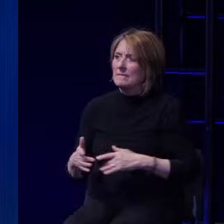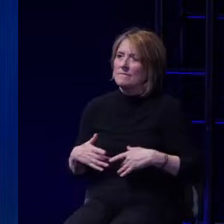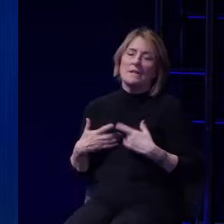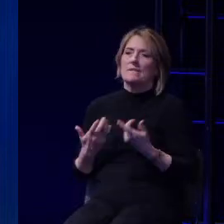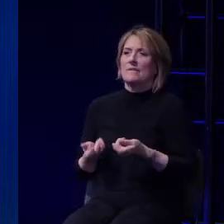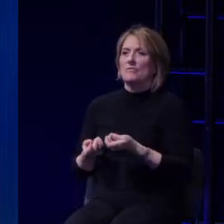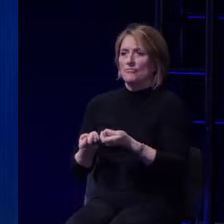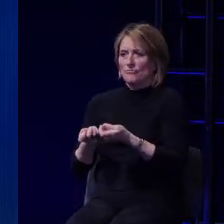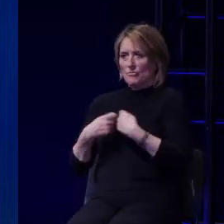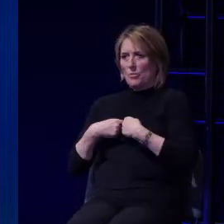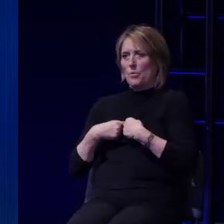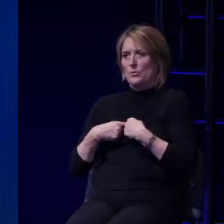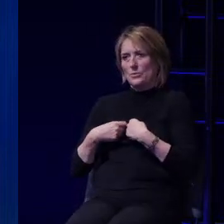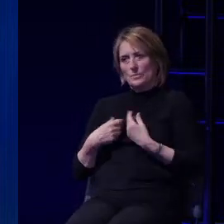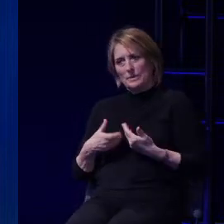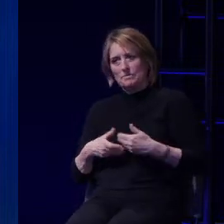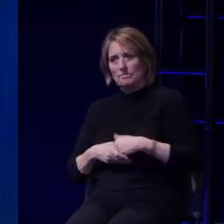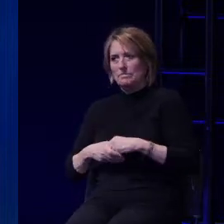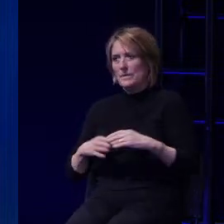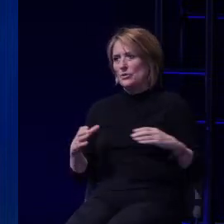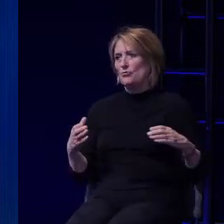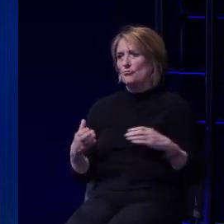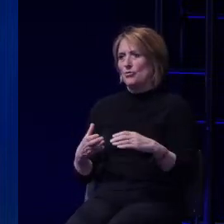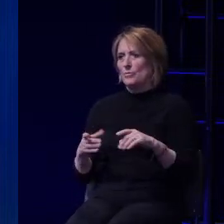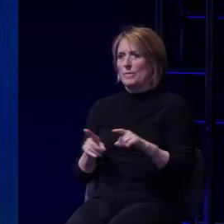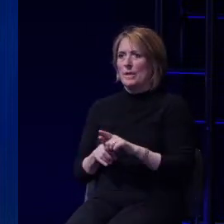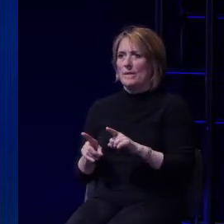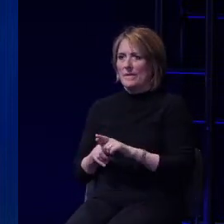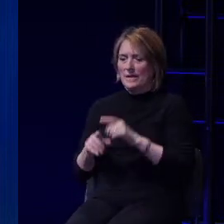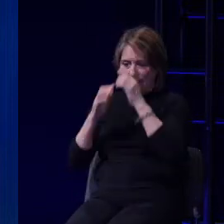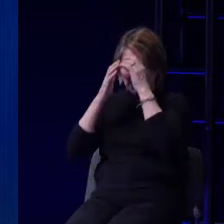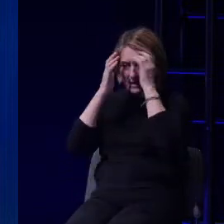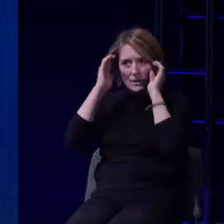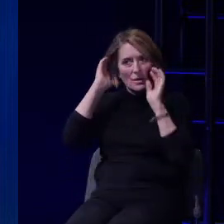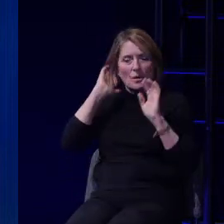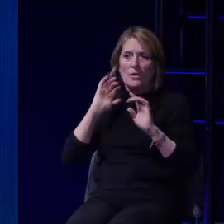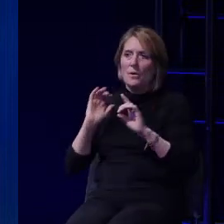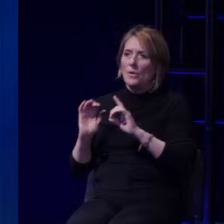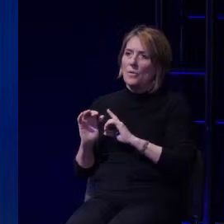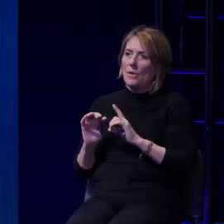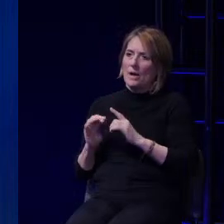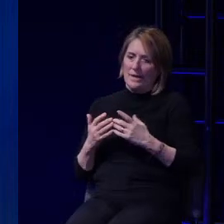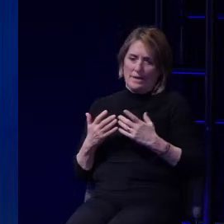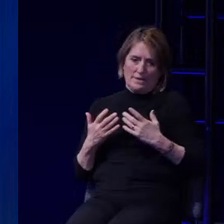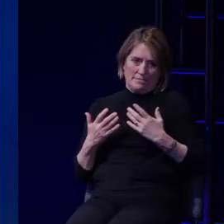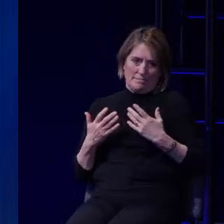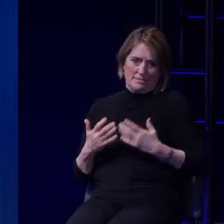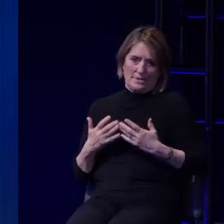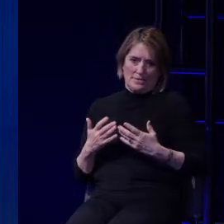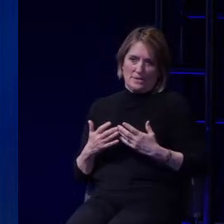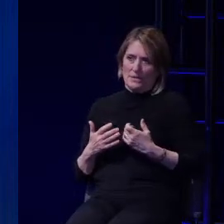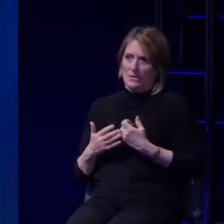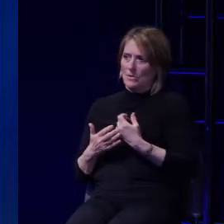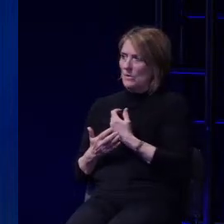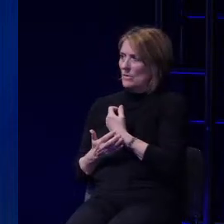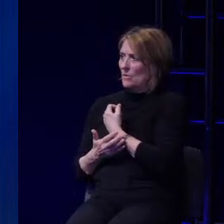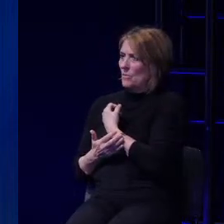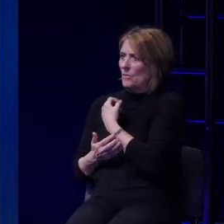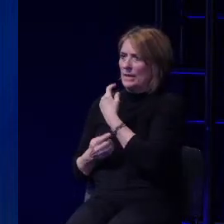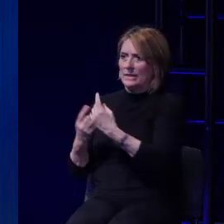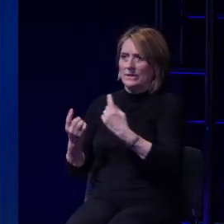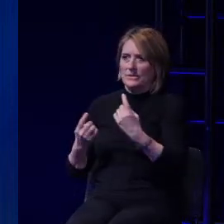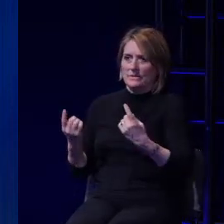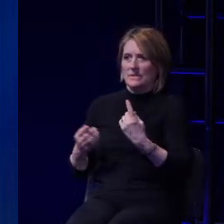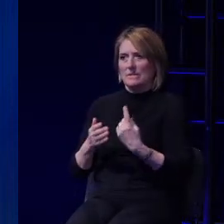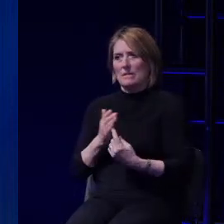be part of a group like that, because we all live such isolated lives these days. You know, to actually come